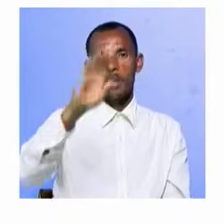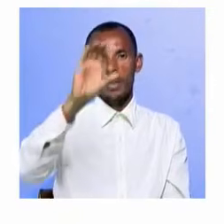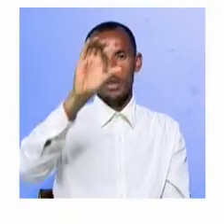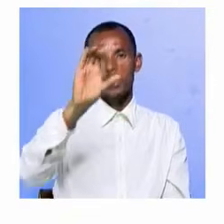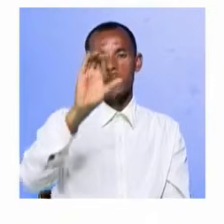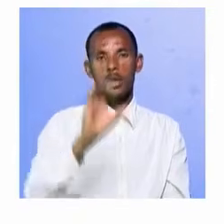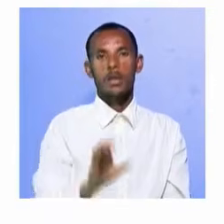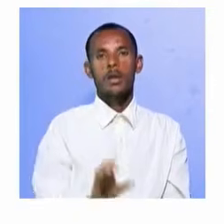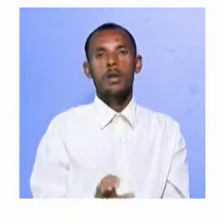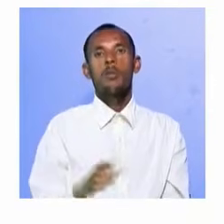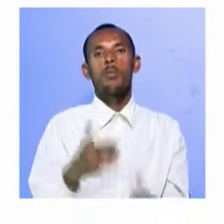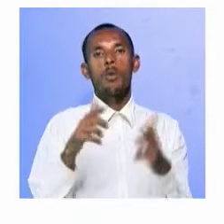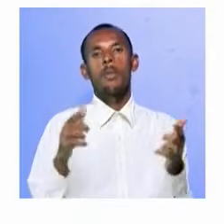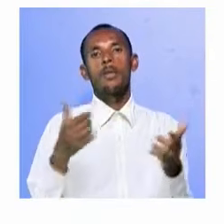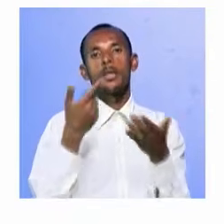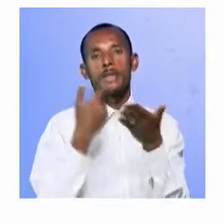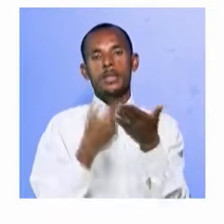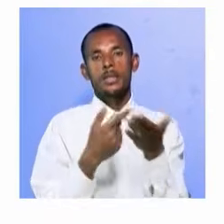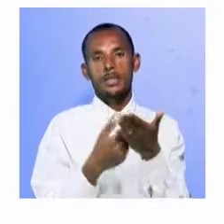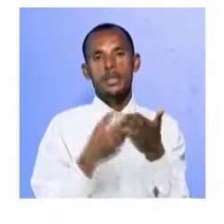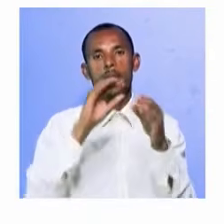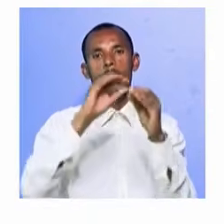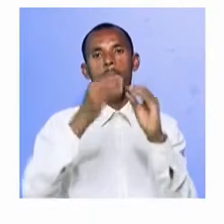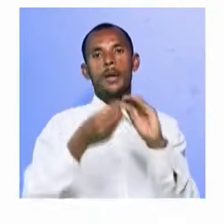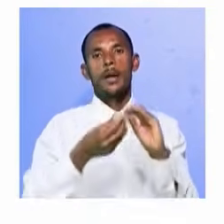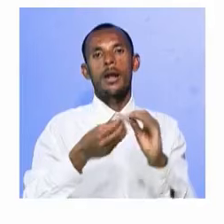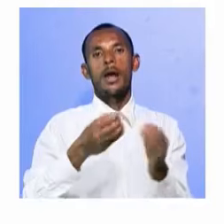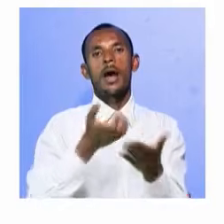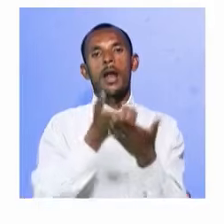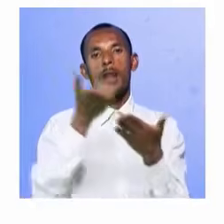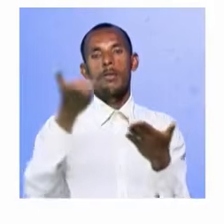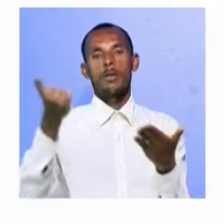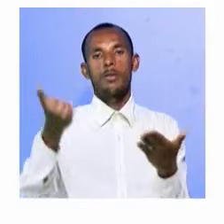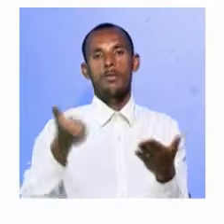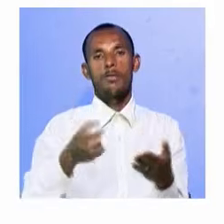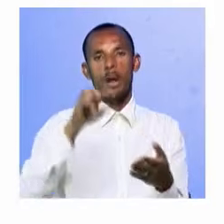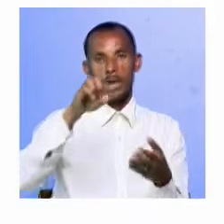okay, probably those numbers can be an element of